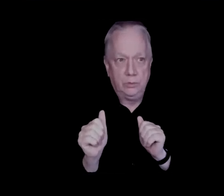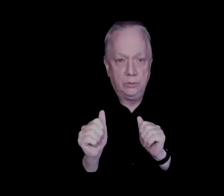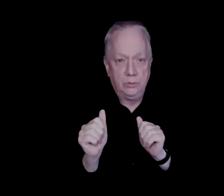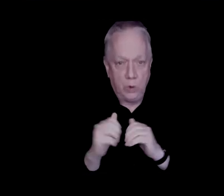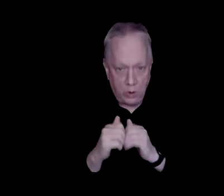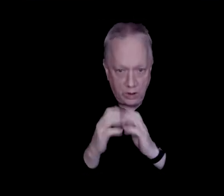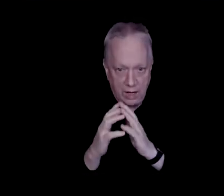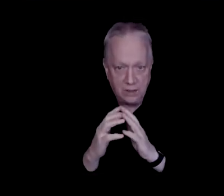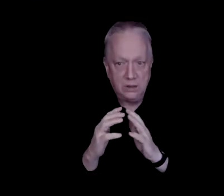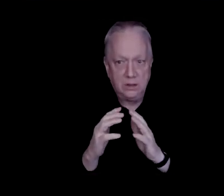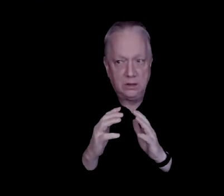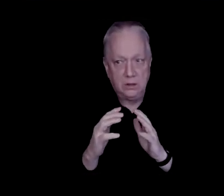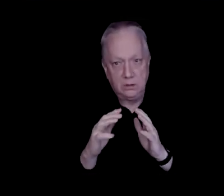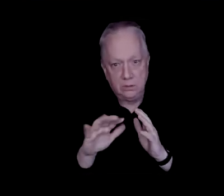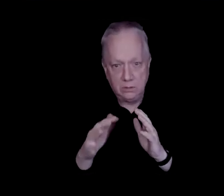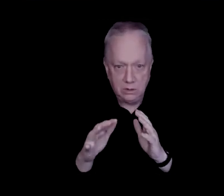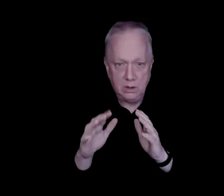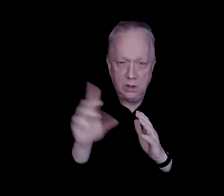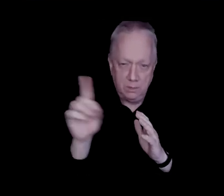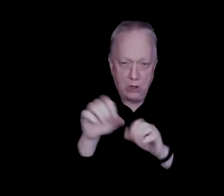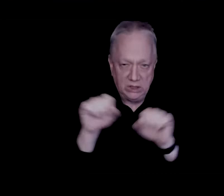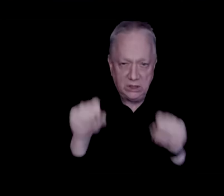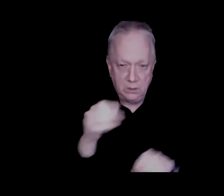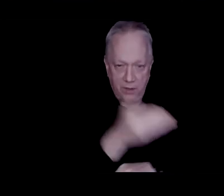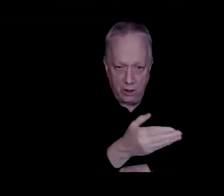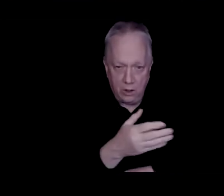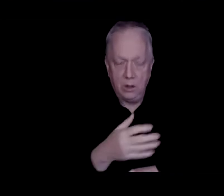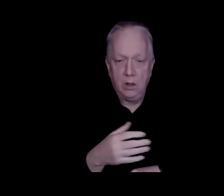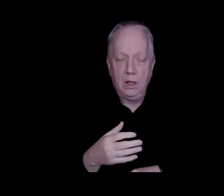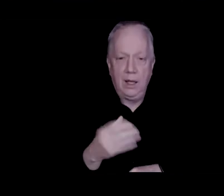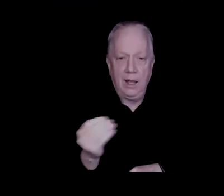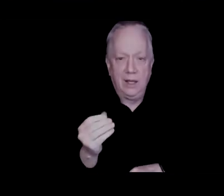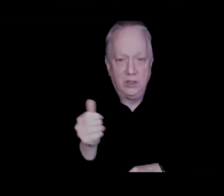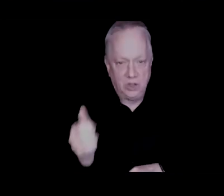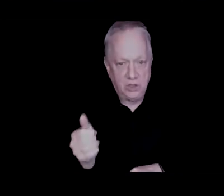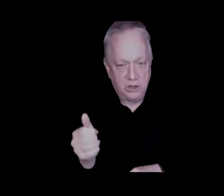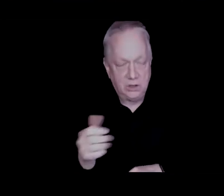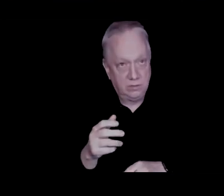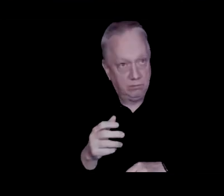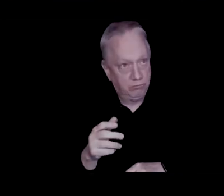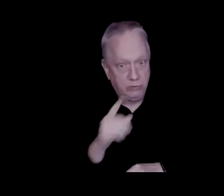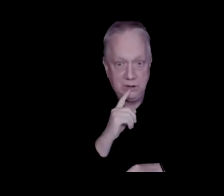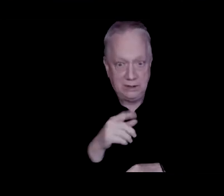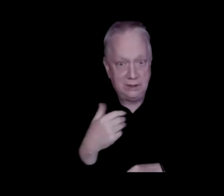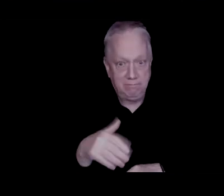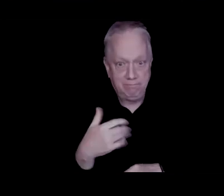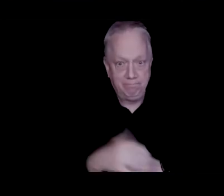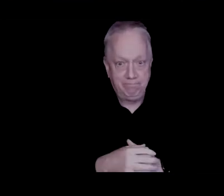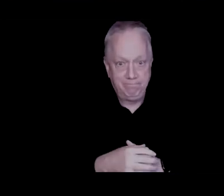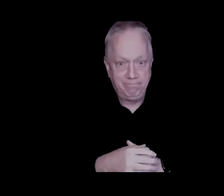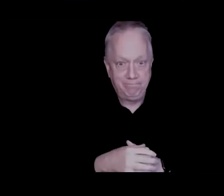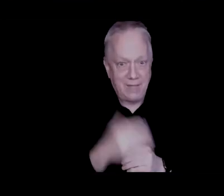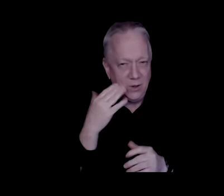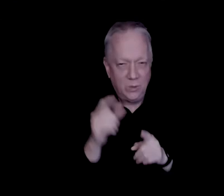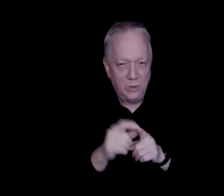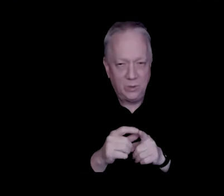organize kind of democracy there. And she is a very, I don't know how